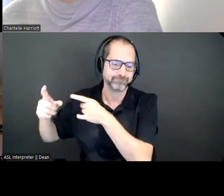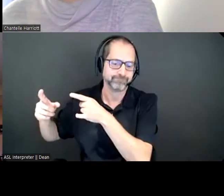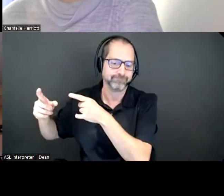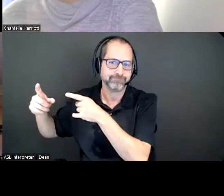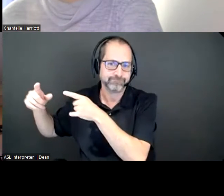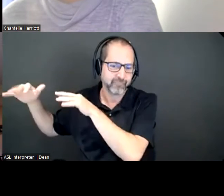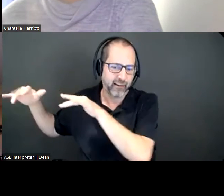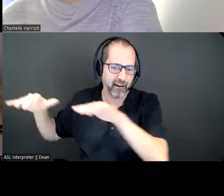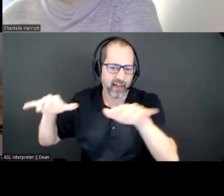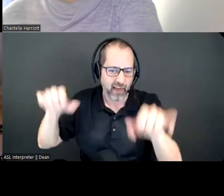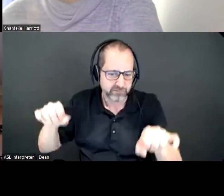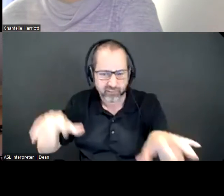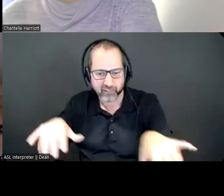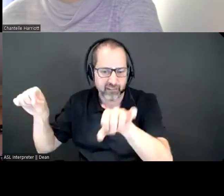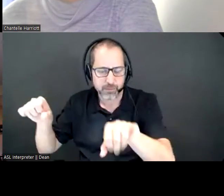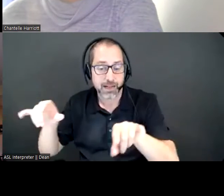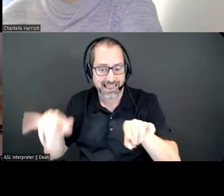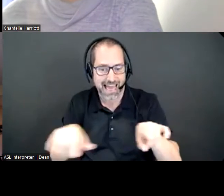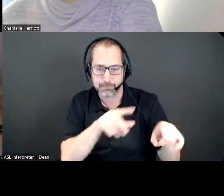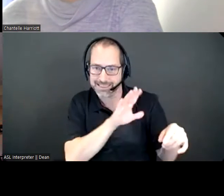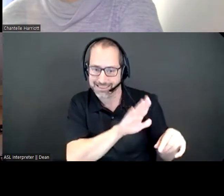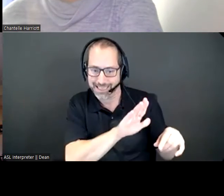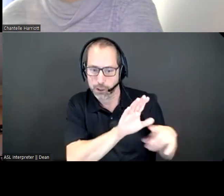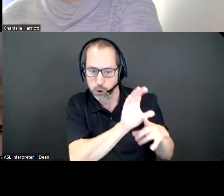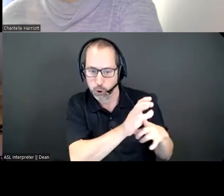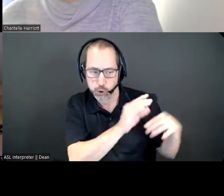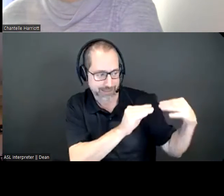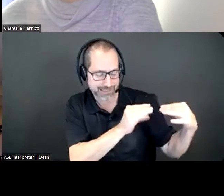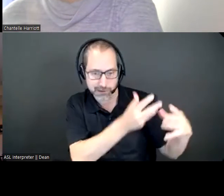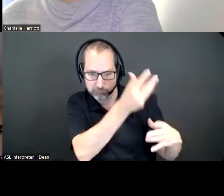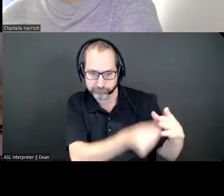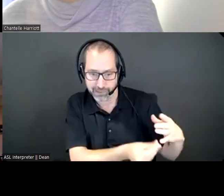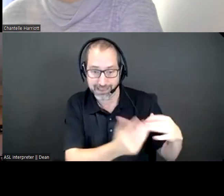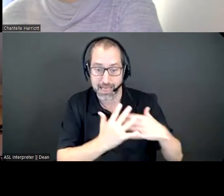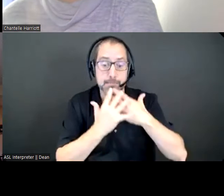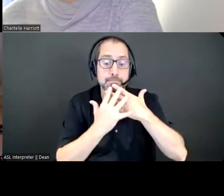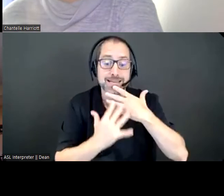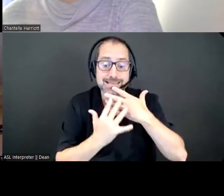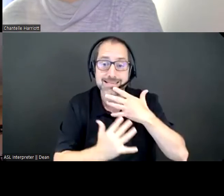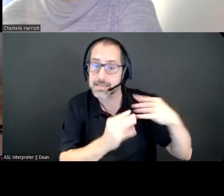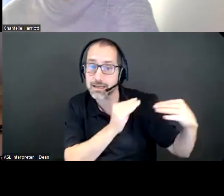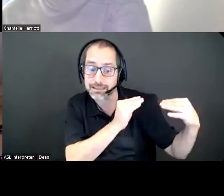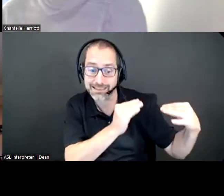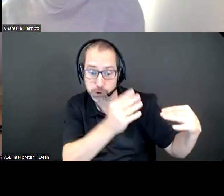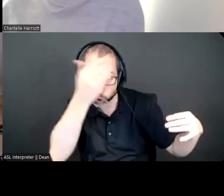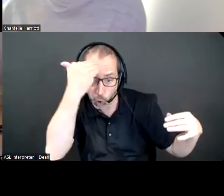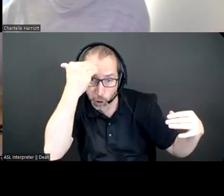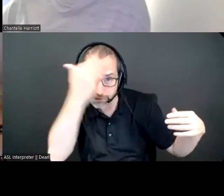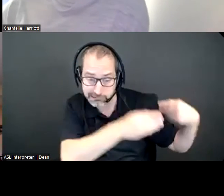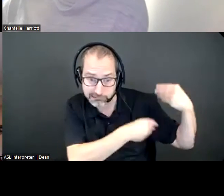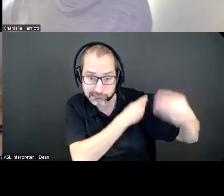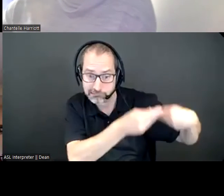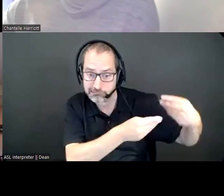need to come back, because these are the real teachings of the land, and this blood teachings of hundreds